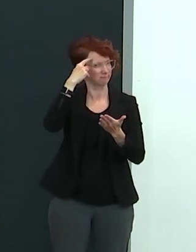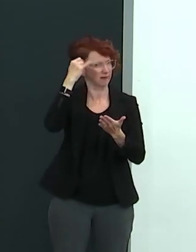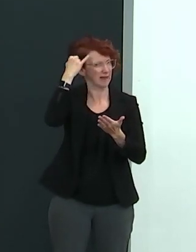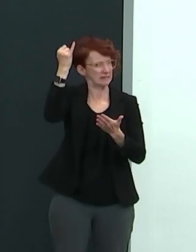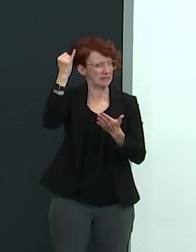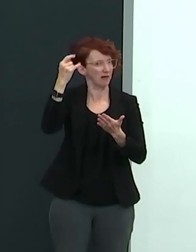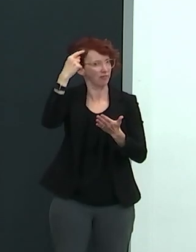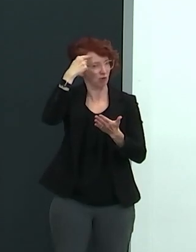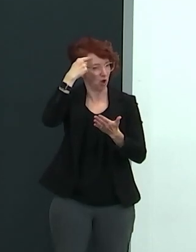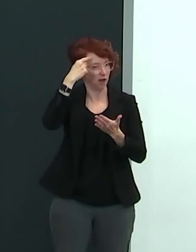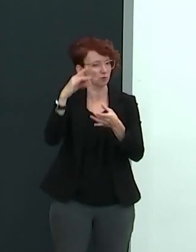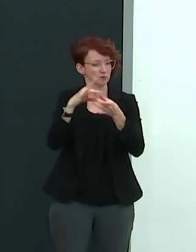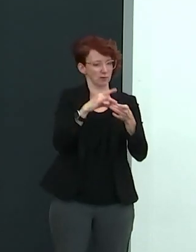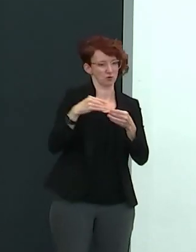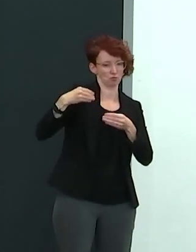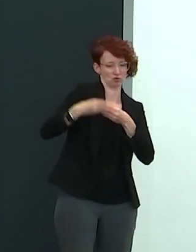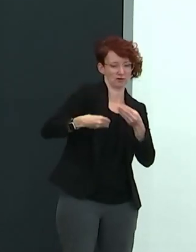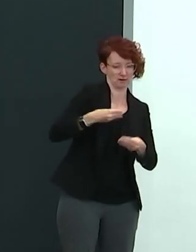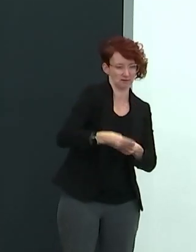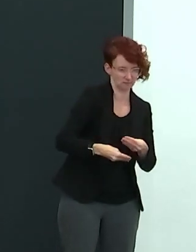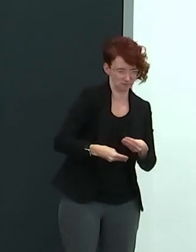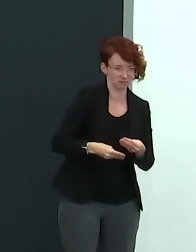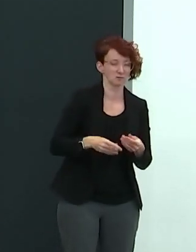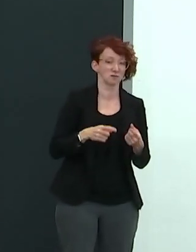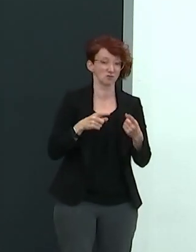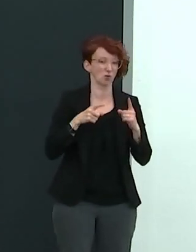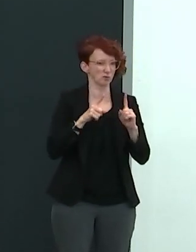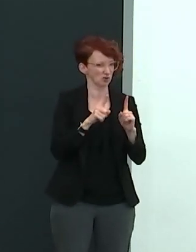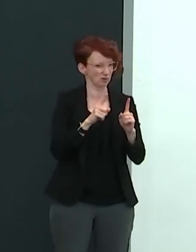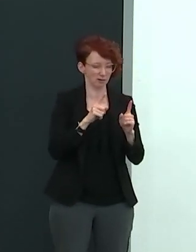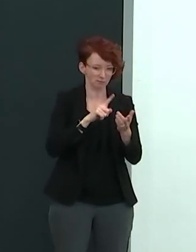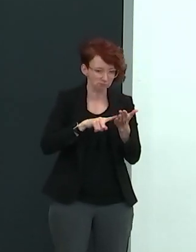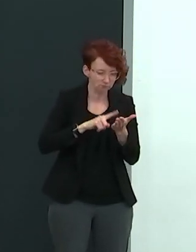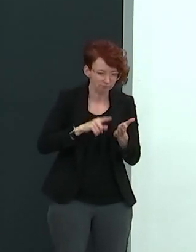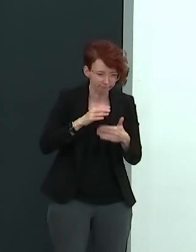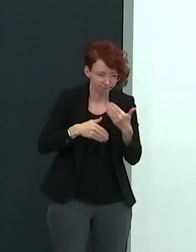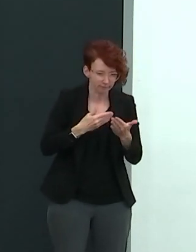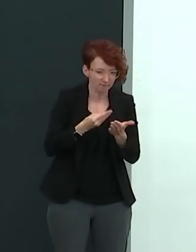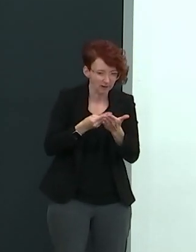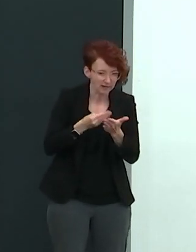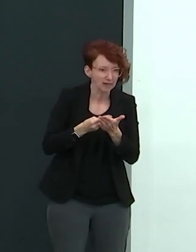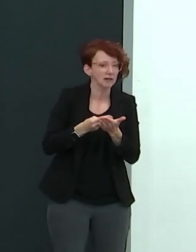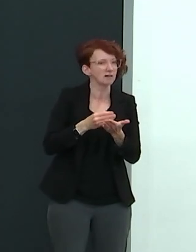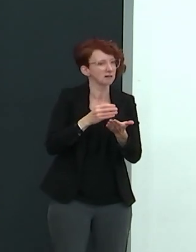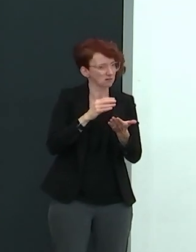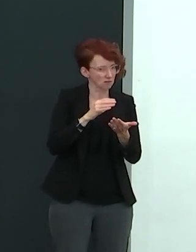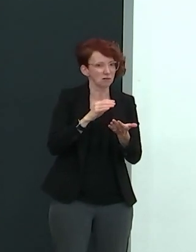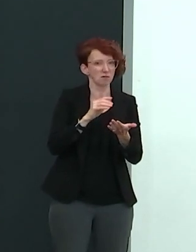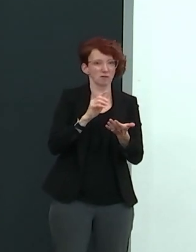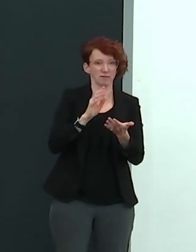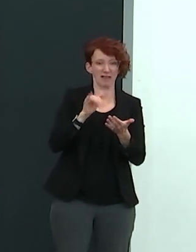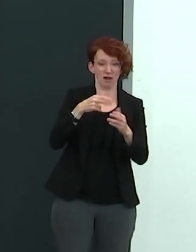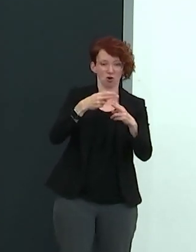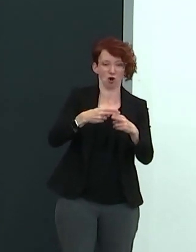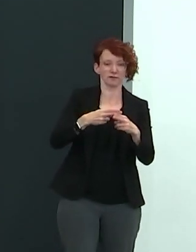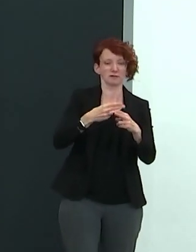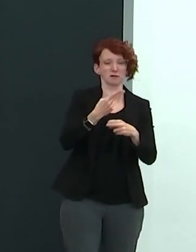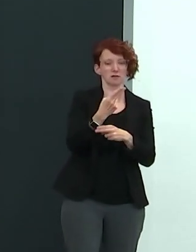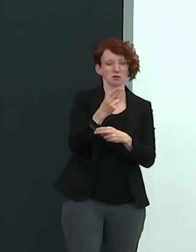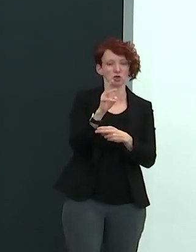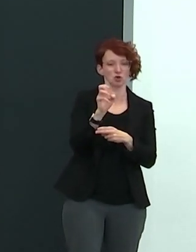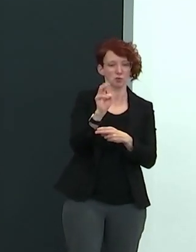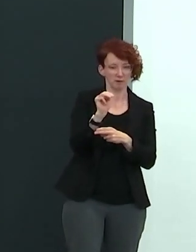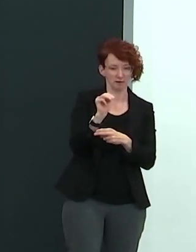the 1990s and early 2000s, significant resources, research, and funding went to a project called the Human Genome